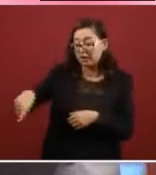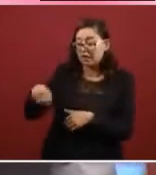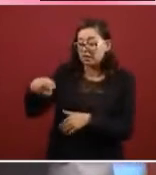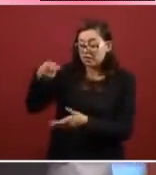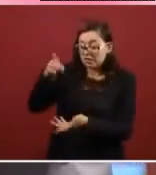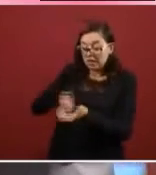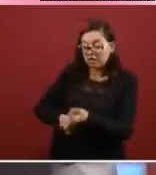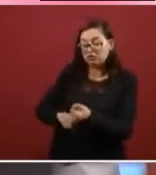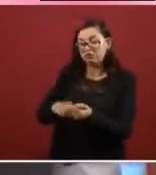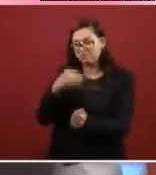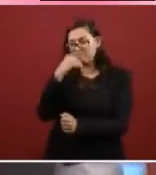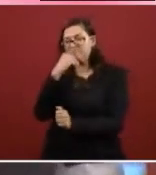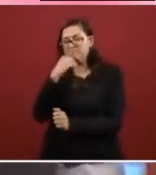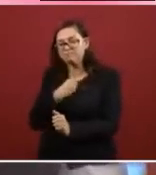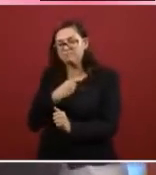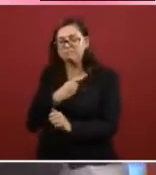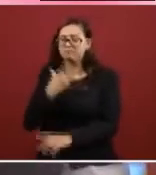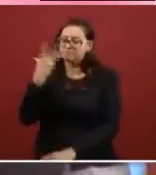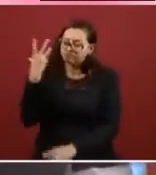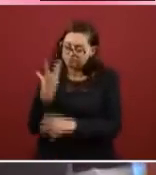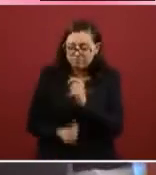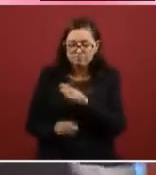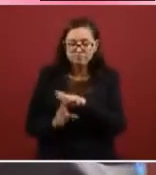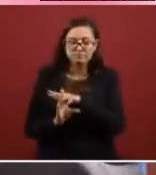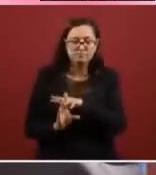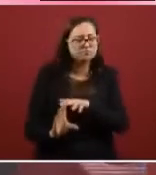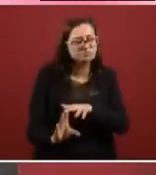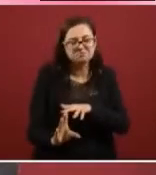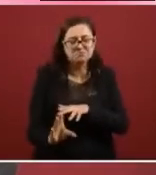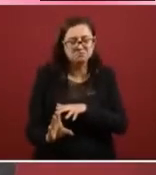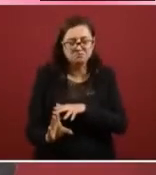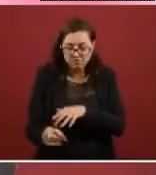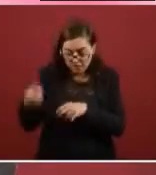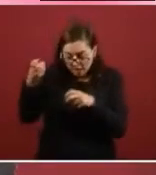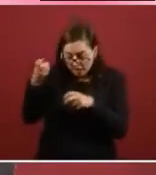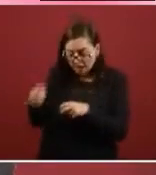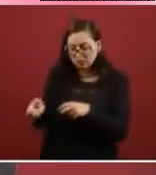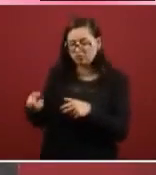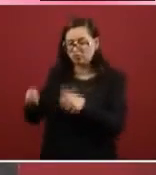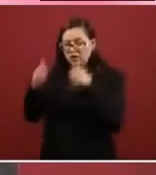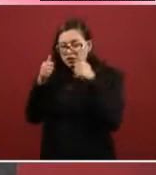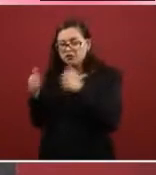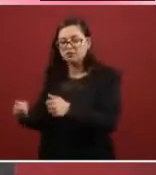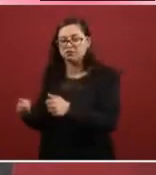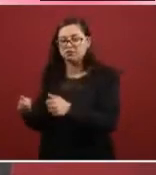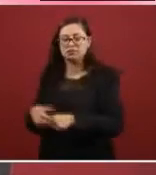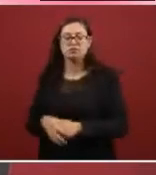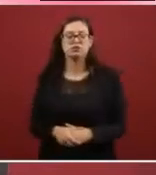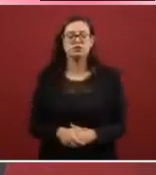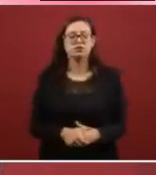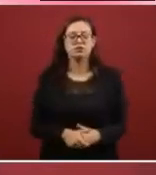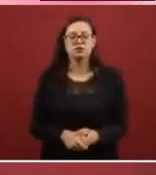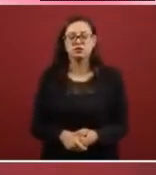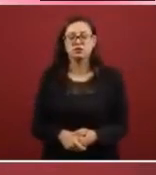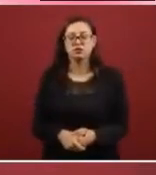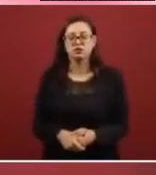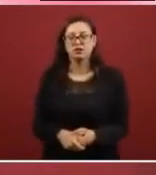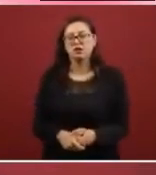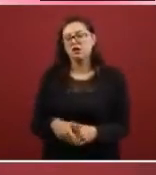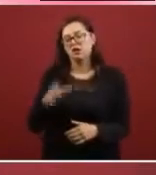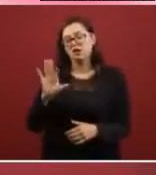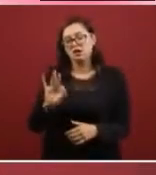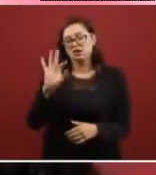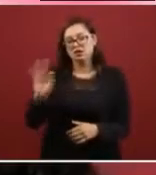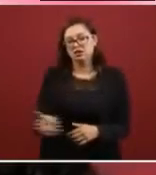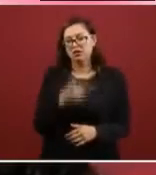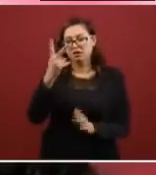causes, profound causes that are causing necesidades the needs, humanitarian needs and problems este punto that originate the problem. ¿Por